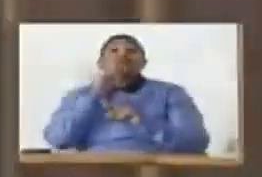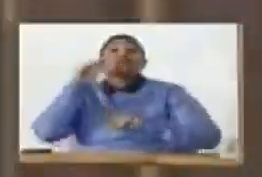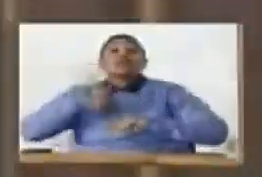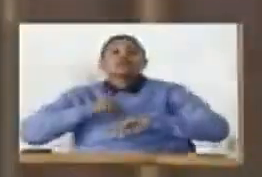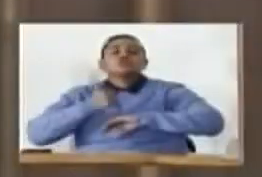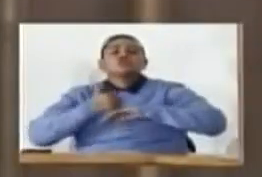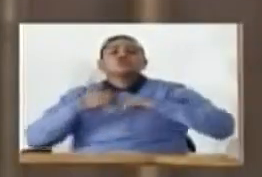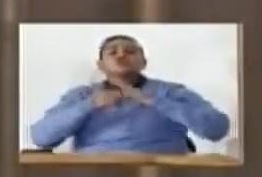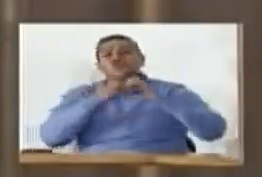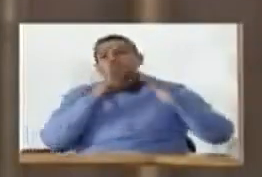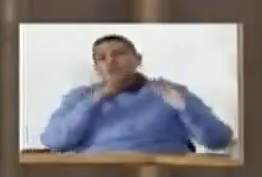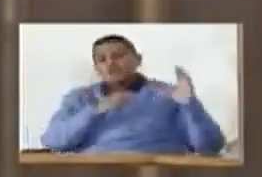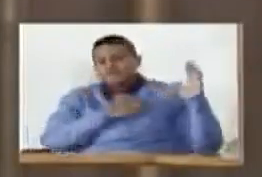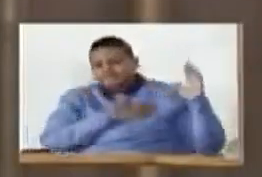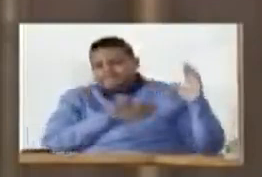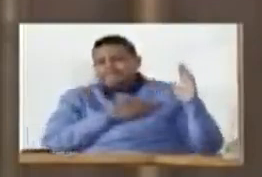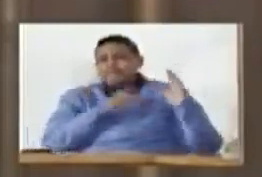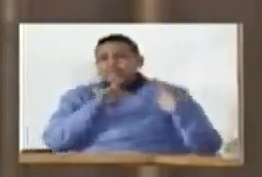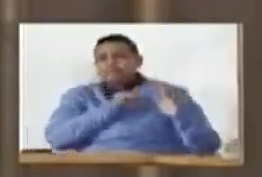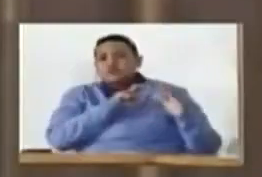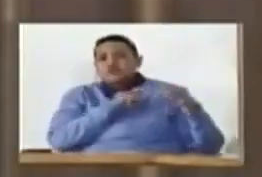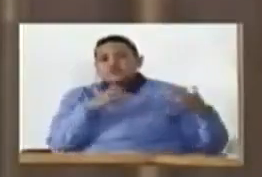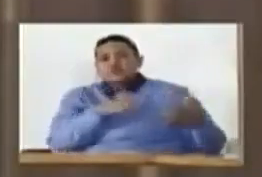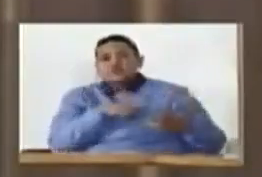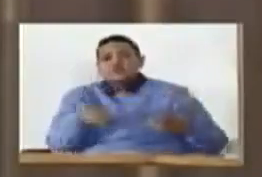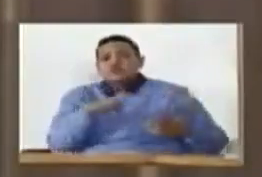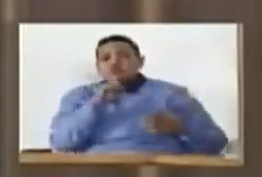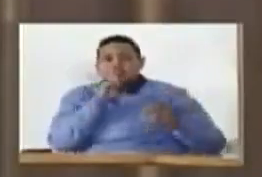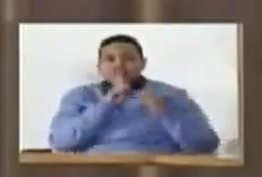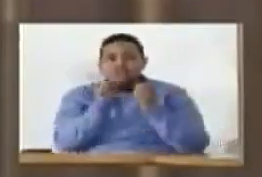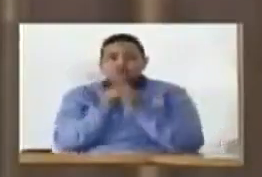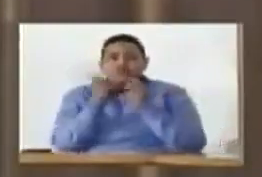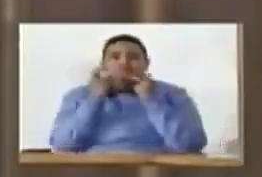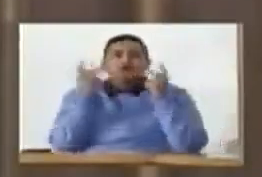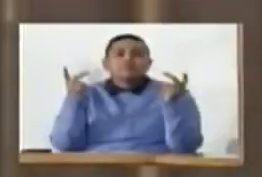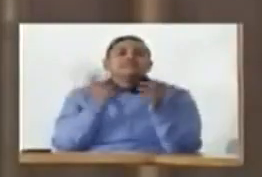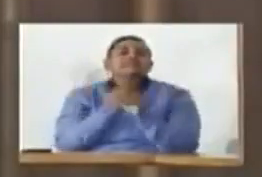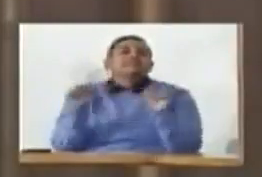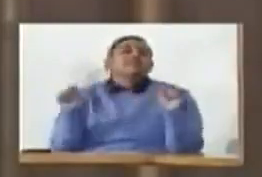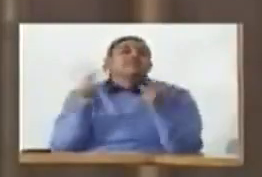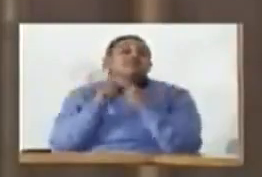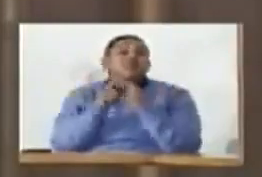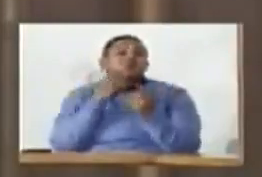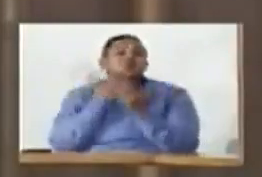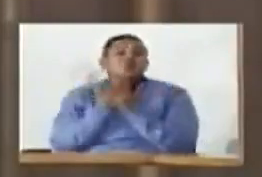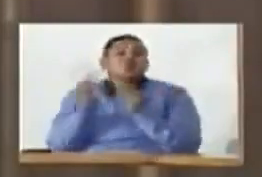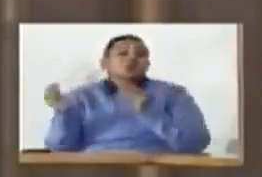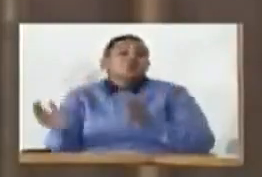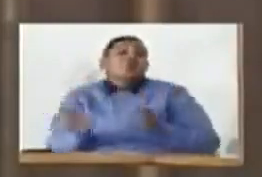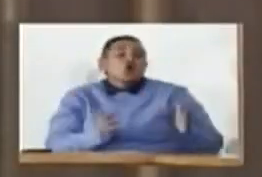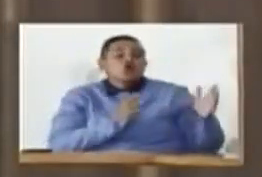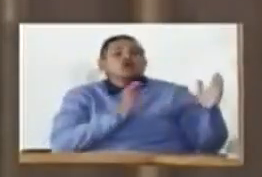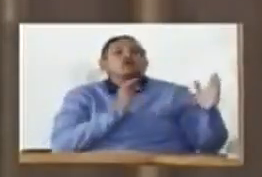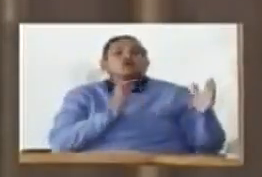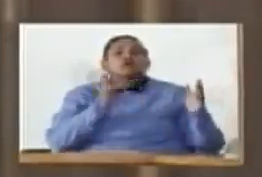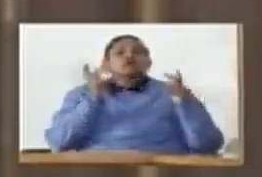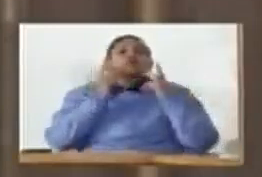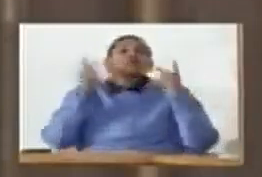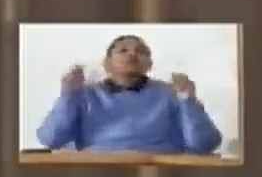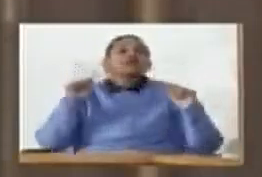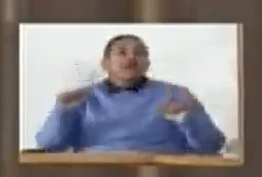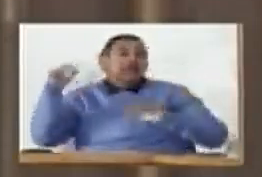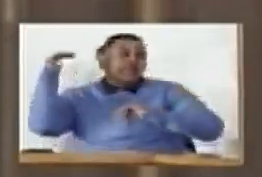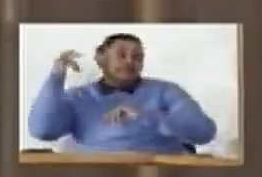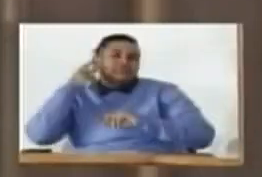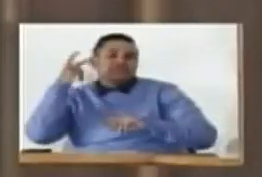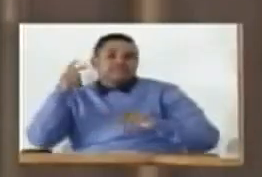of a dedicated police unit to address public safety and good order, the public can expect to